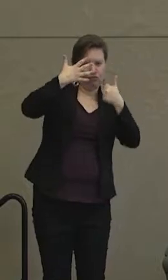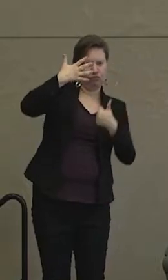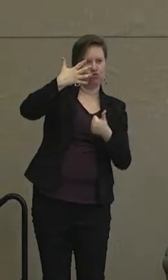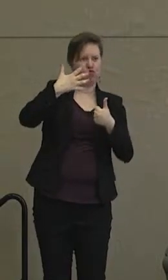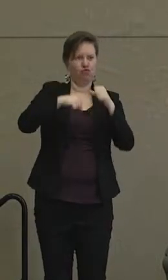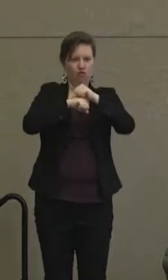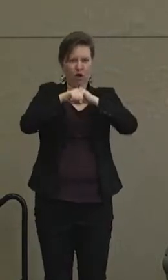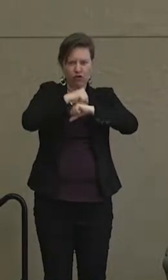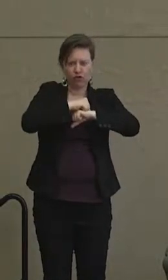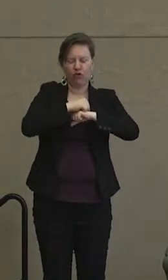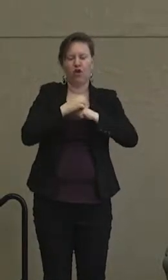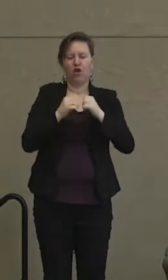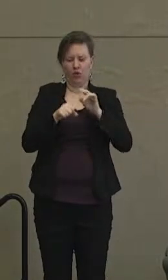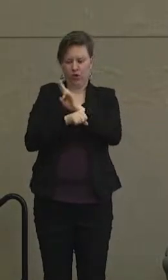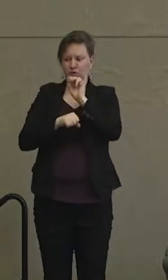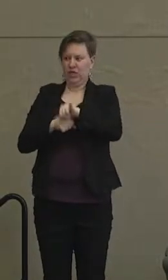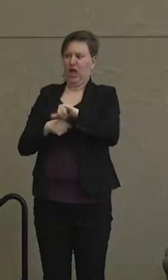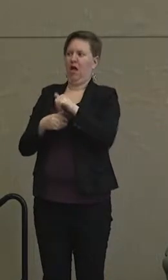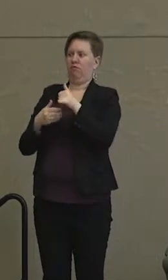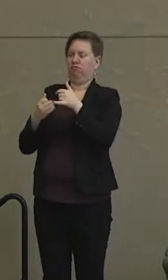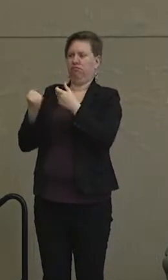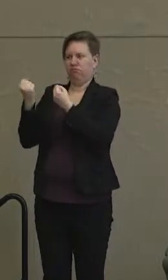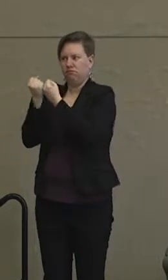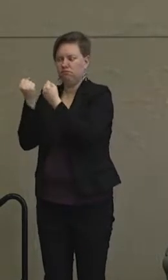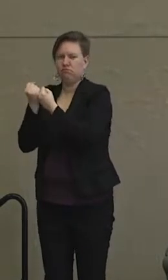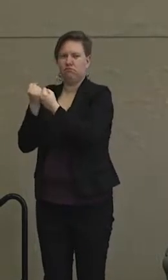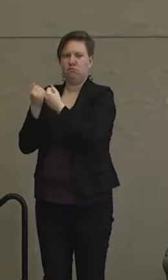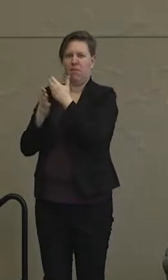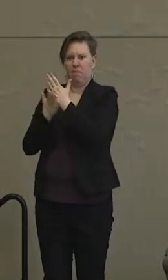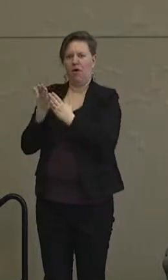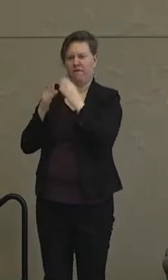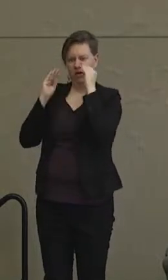those campaigns as a way to do that education work.